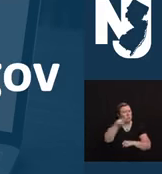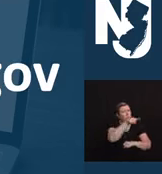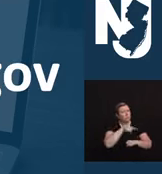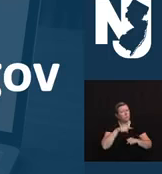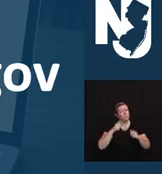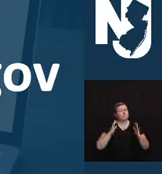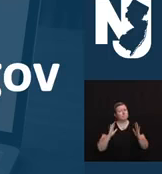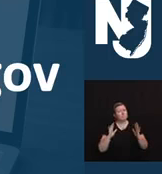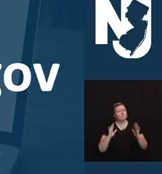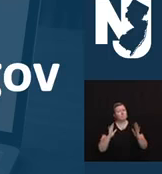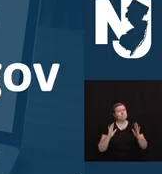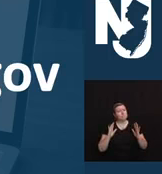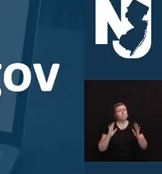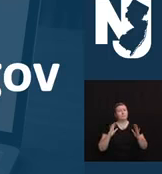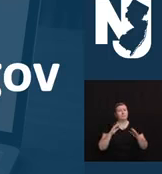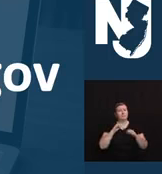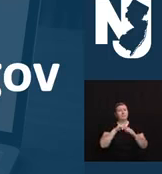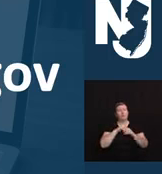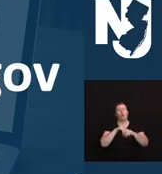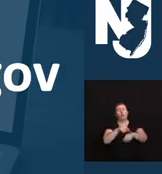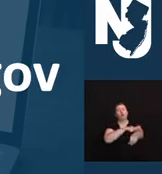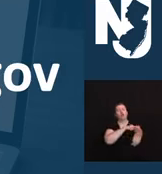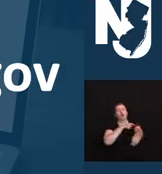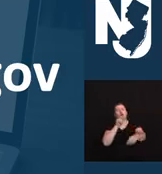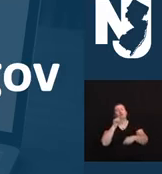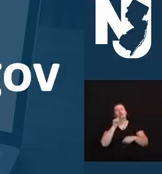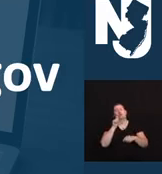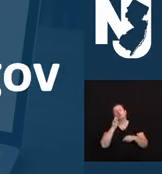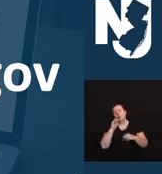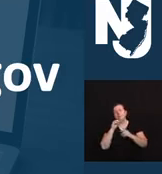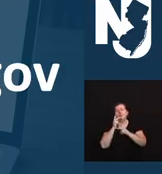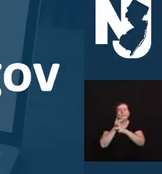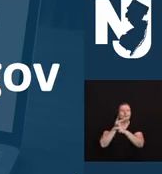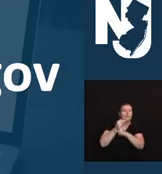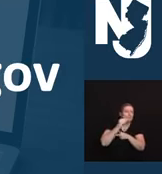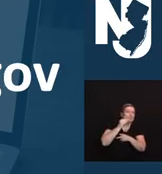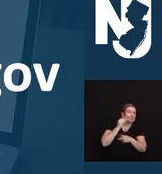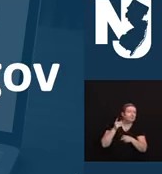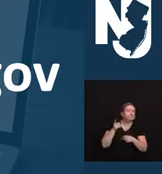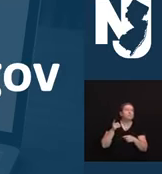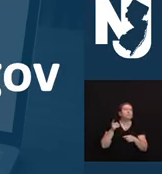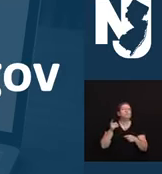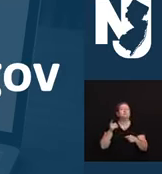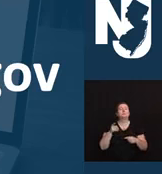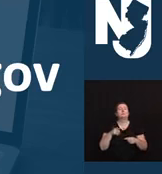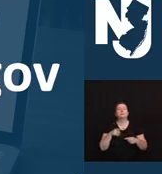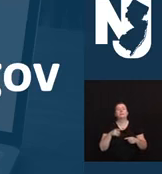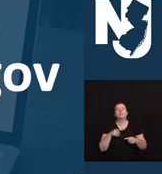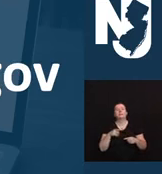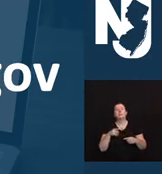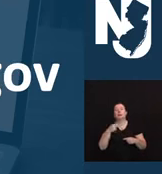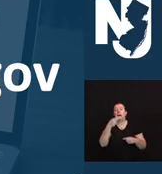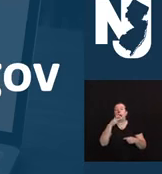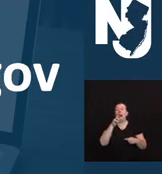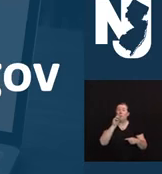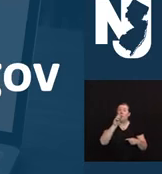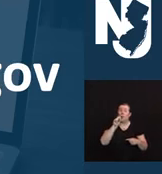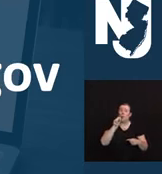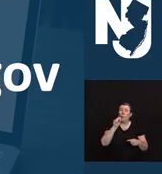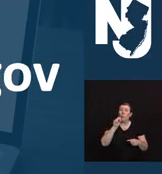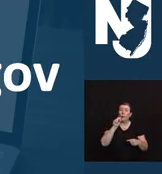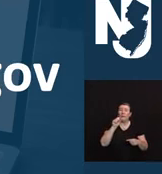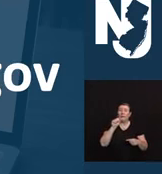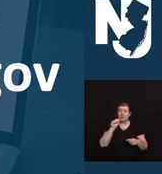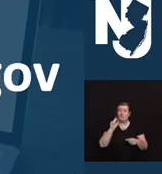and developmental disabilities, through the HEROES Act that it has passed. But Senator McConnell's bill